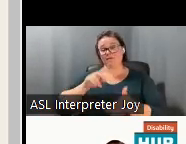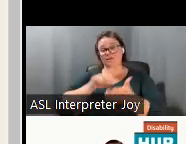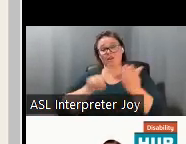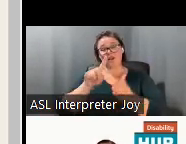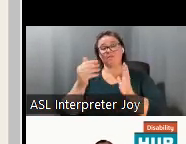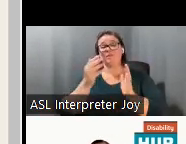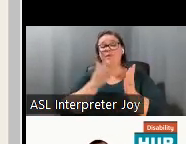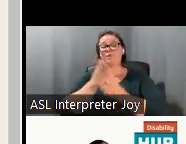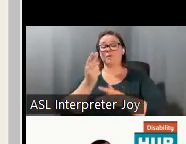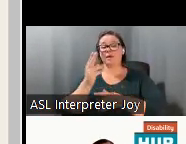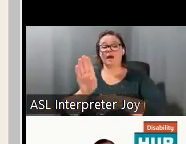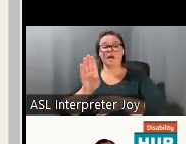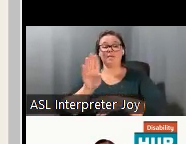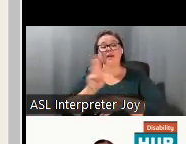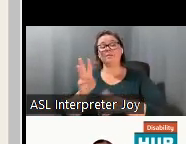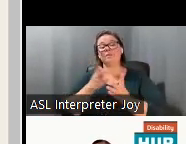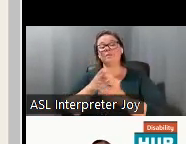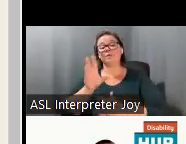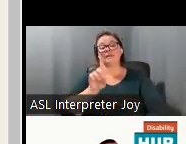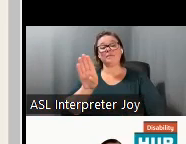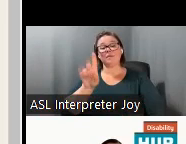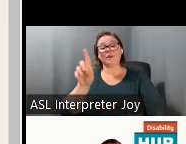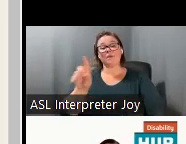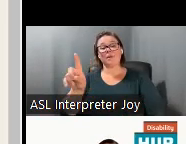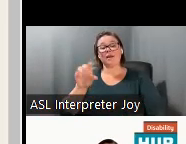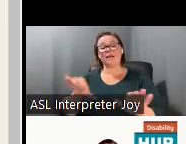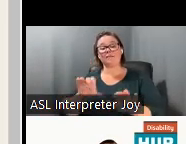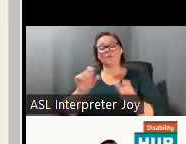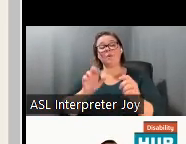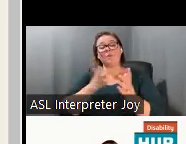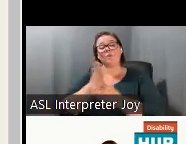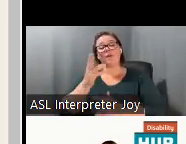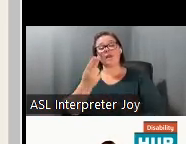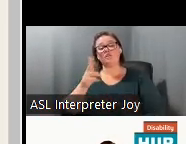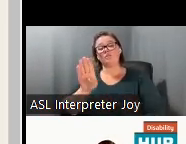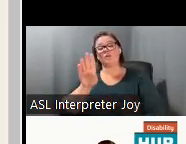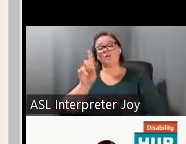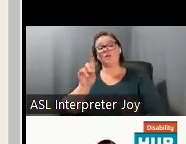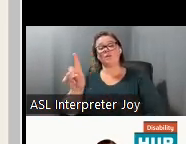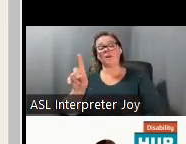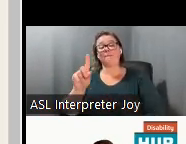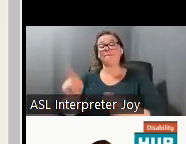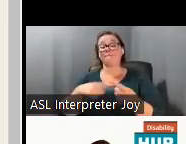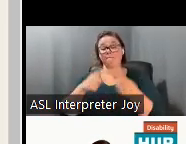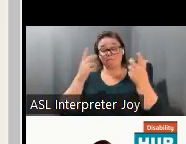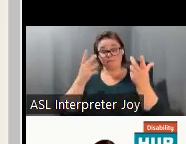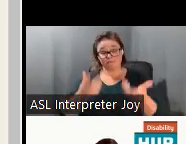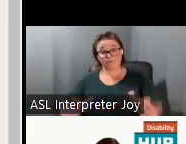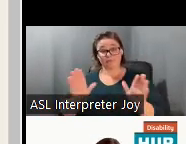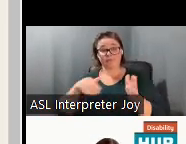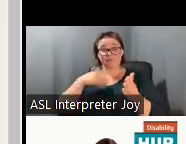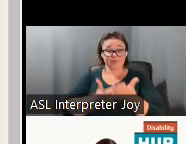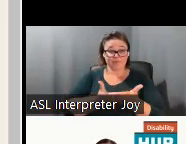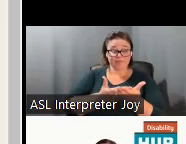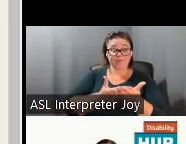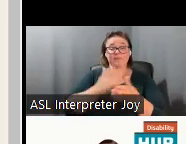hub website, through the DB 101 vault activities, or through the HB 101. And once it comes through, it's